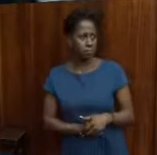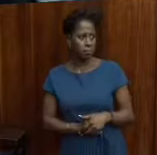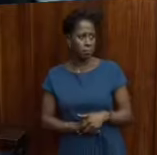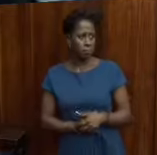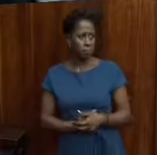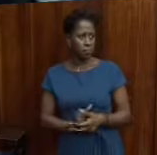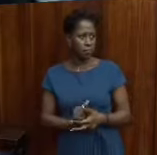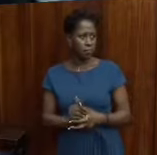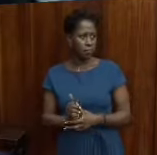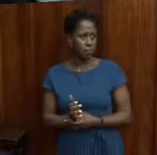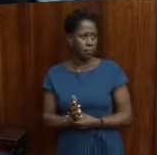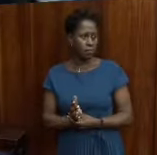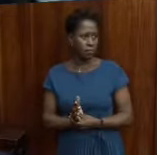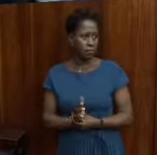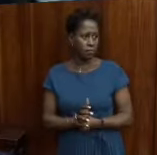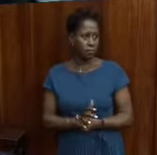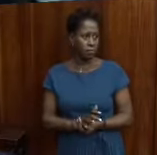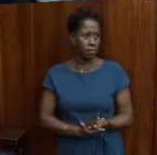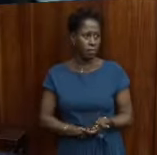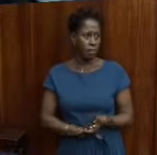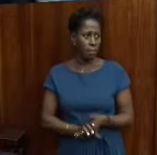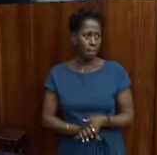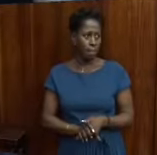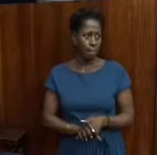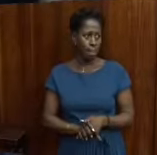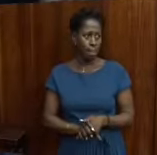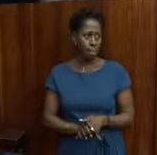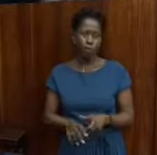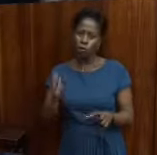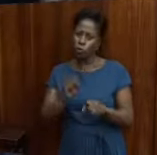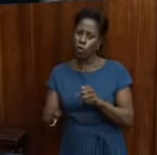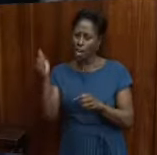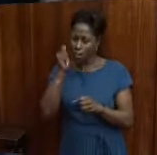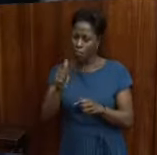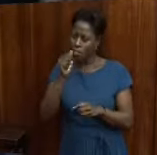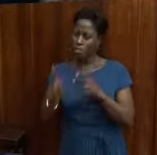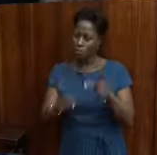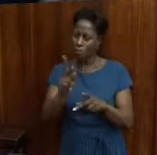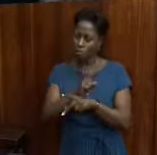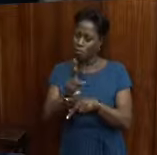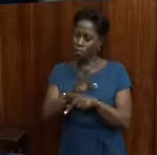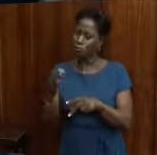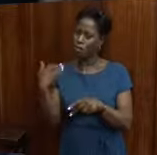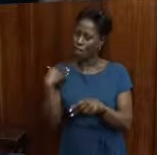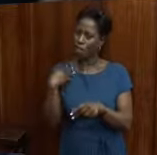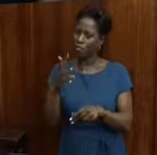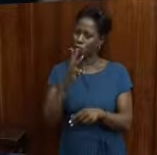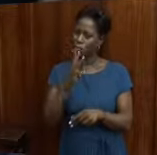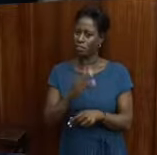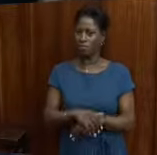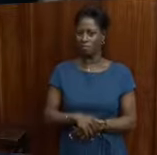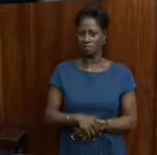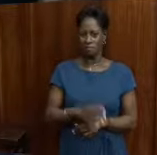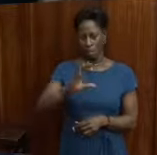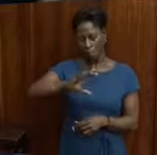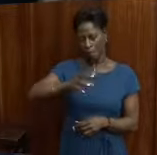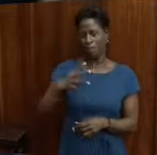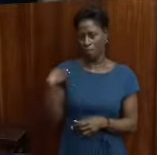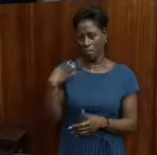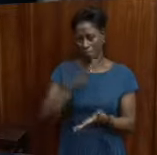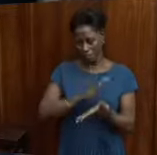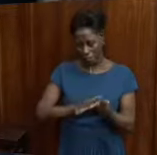the southern part of the island, with the daily supply of water from the system expected to be augmented from 1.4